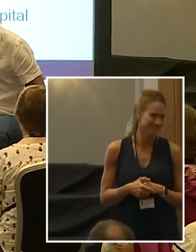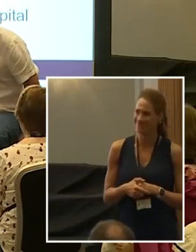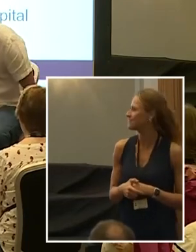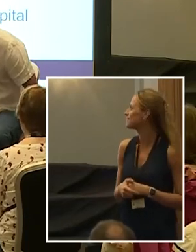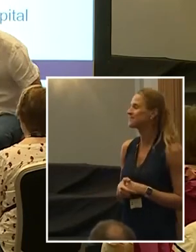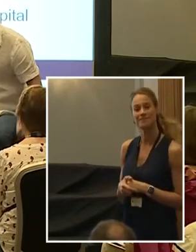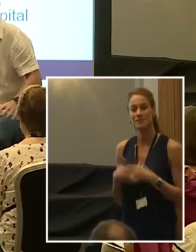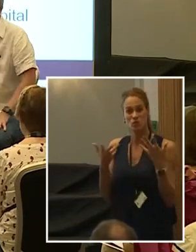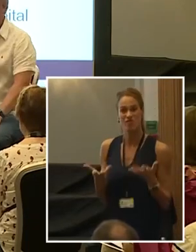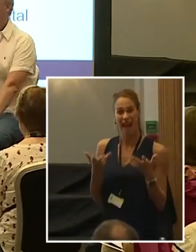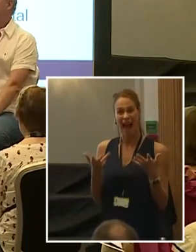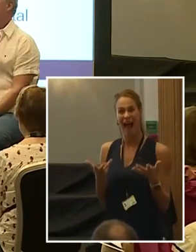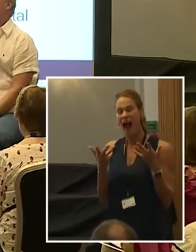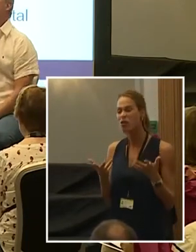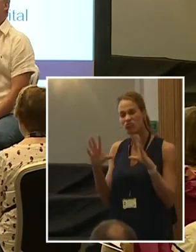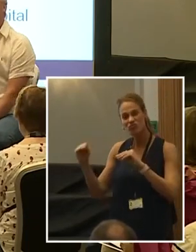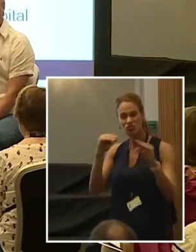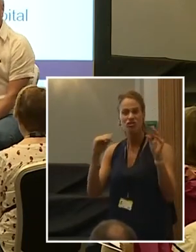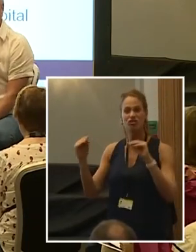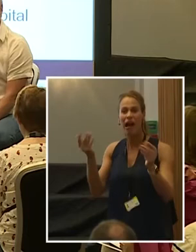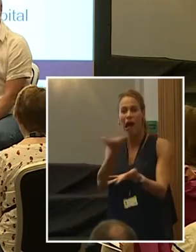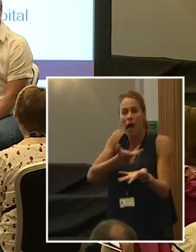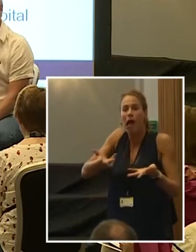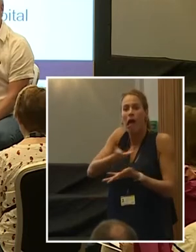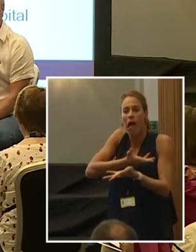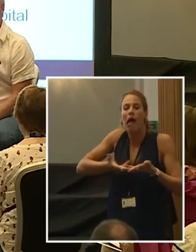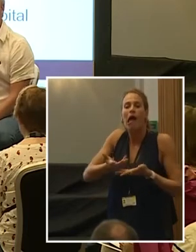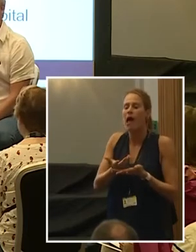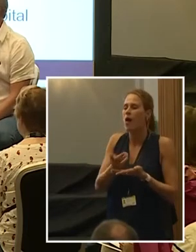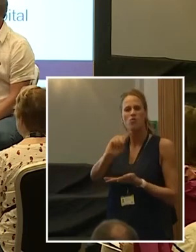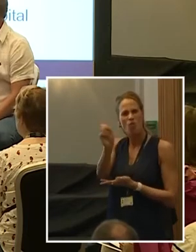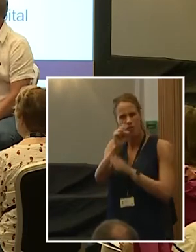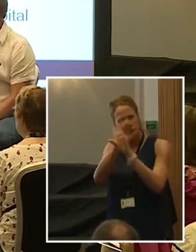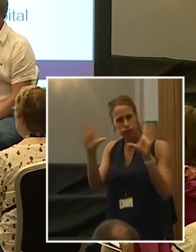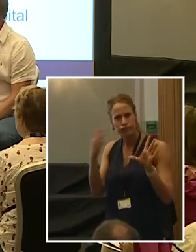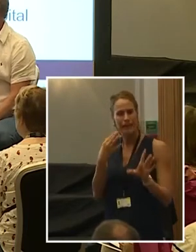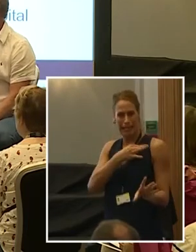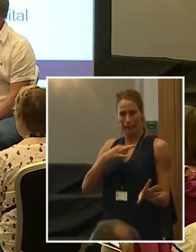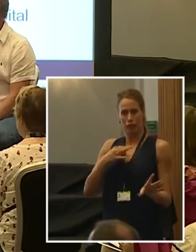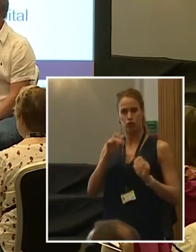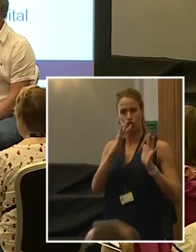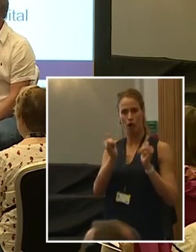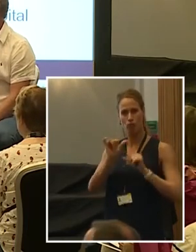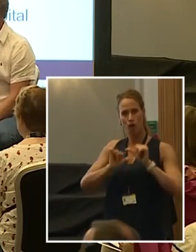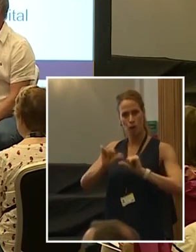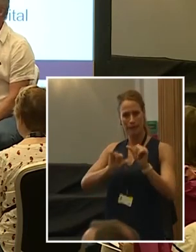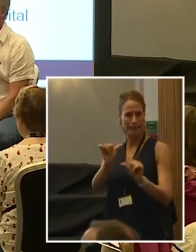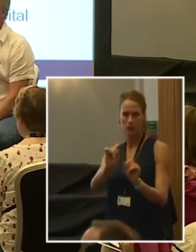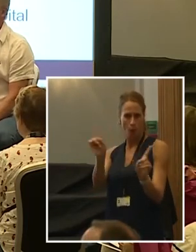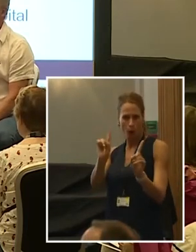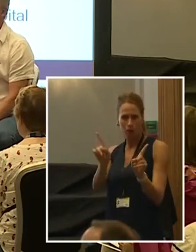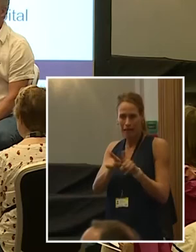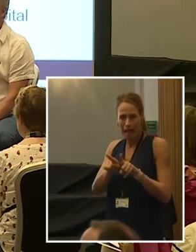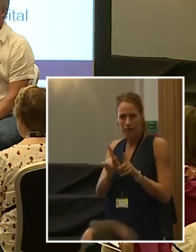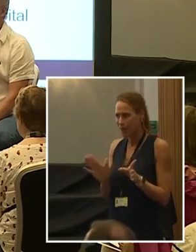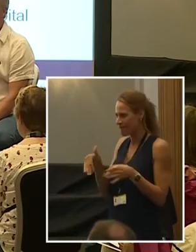So we're just going to have a bit of a chat about the clinical trials process and what it's really like to take part, because I